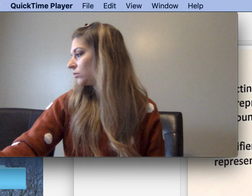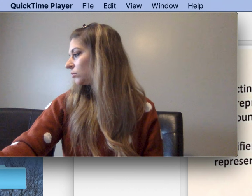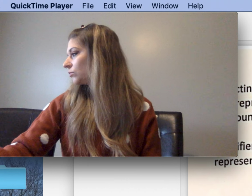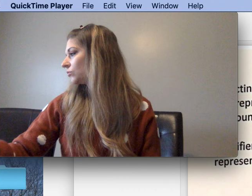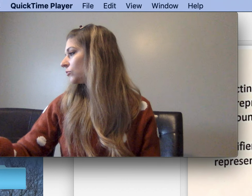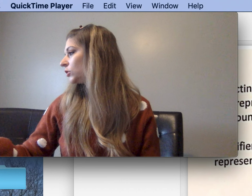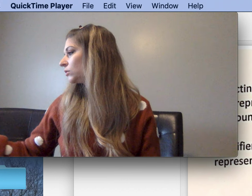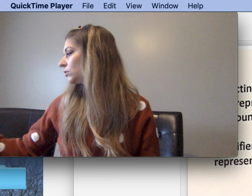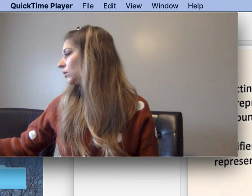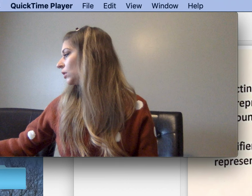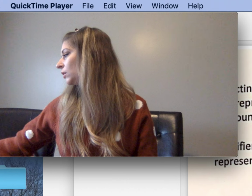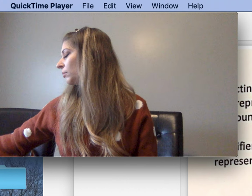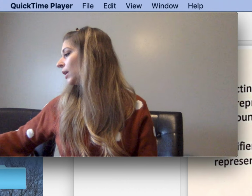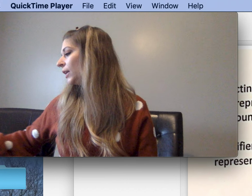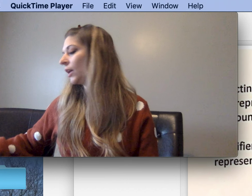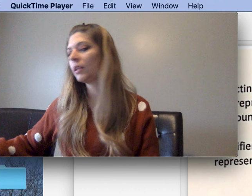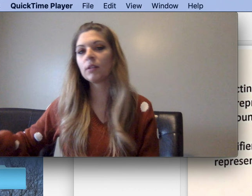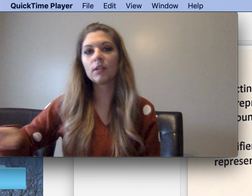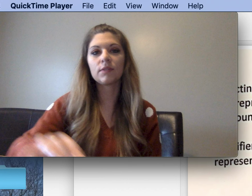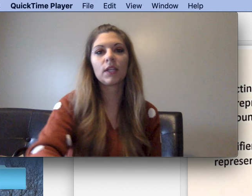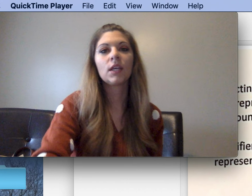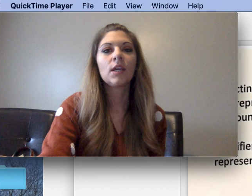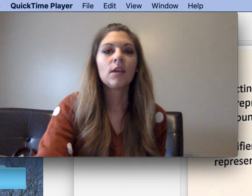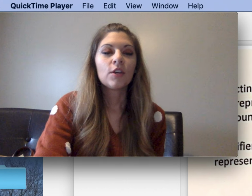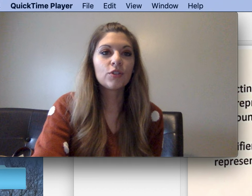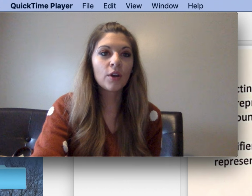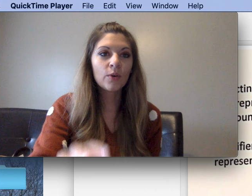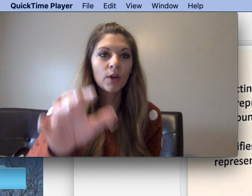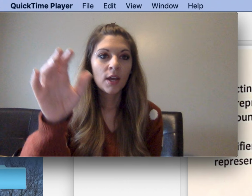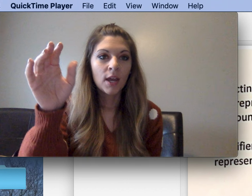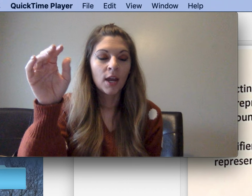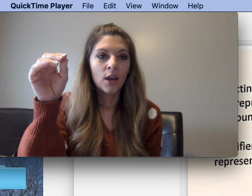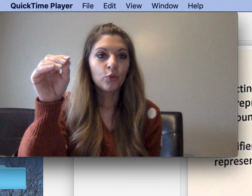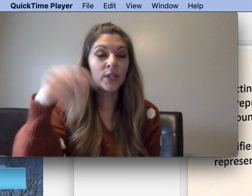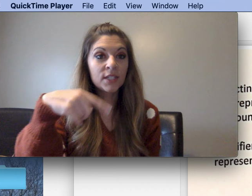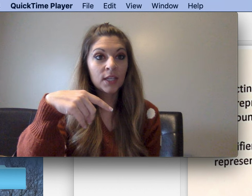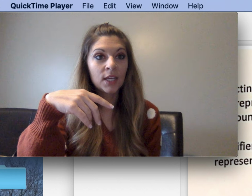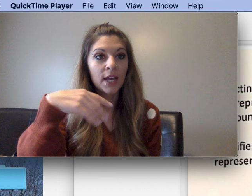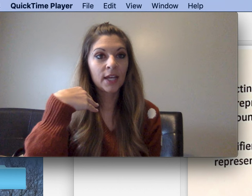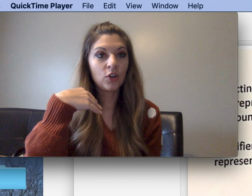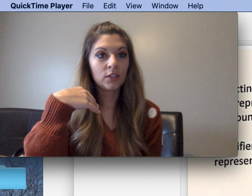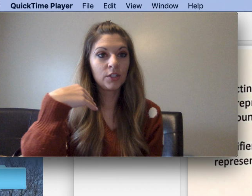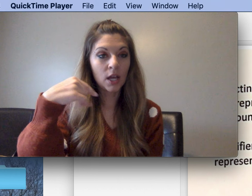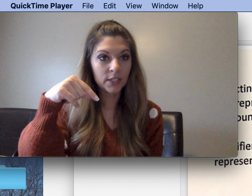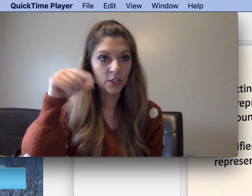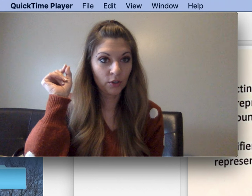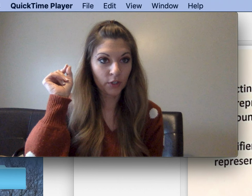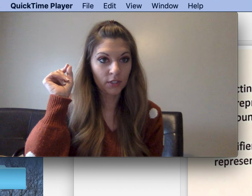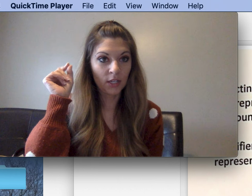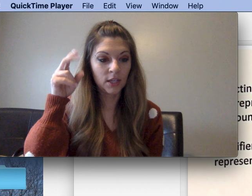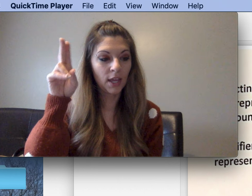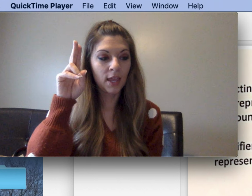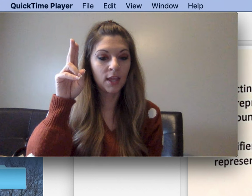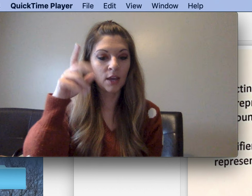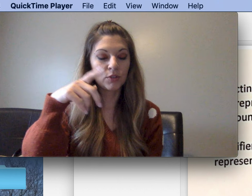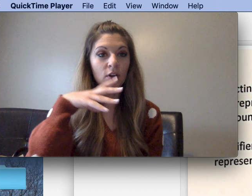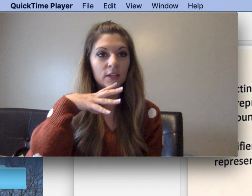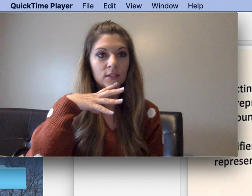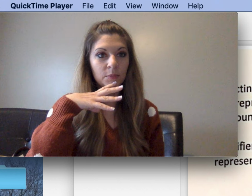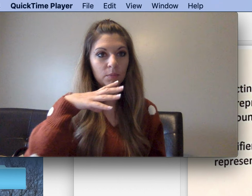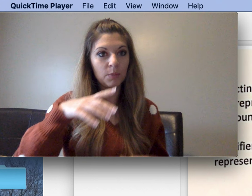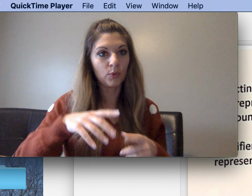on my end. It's fine. So Recently, I had gone to Gallaudet University, and